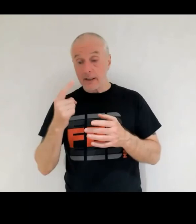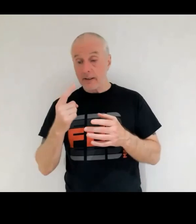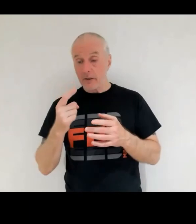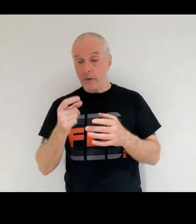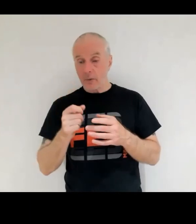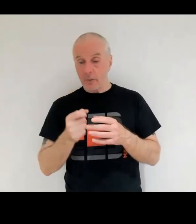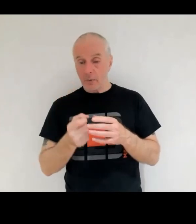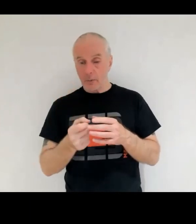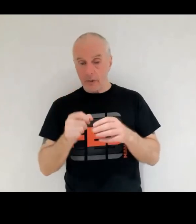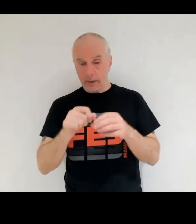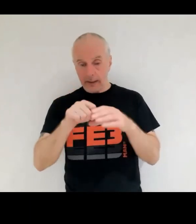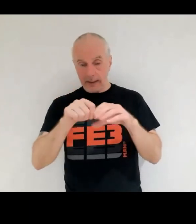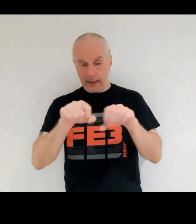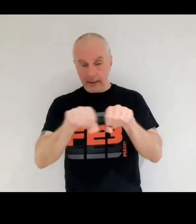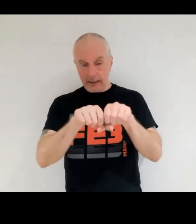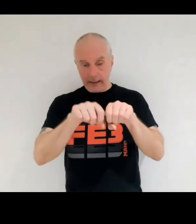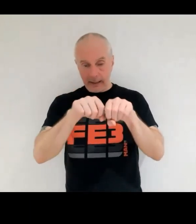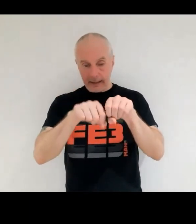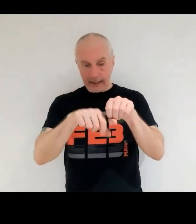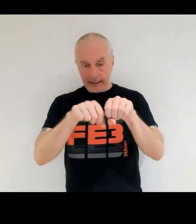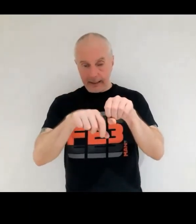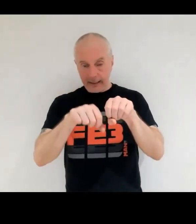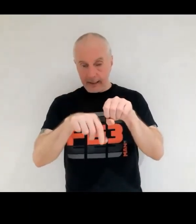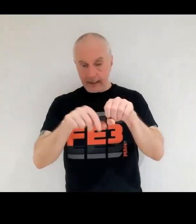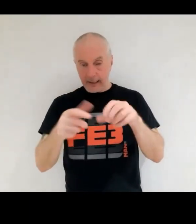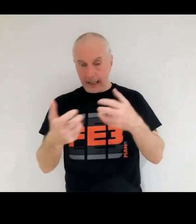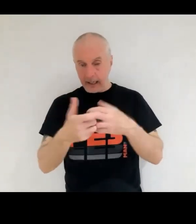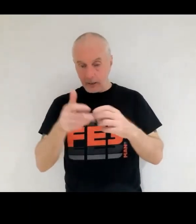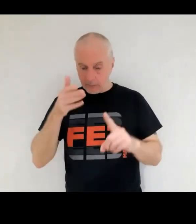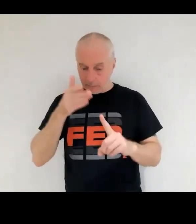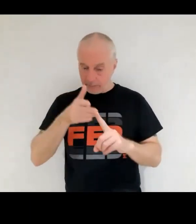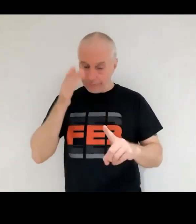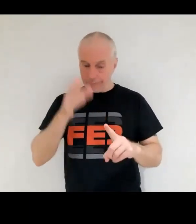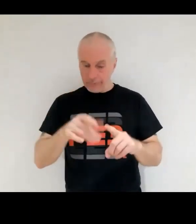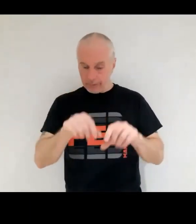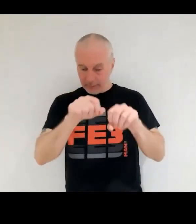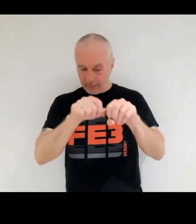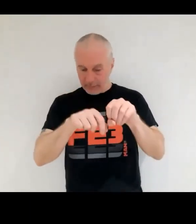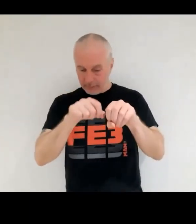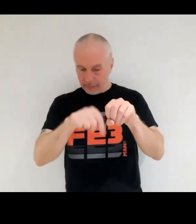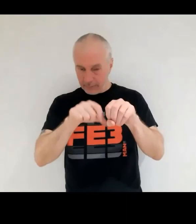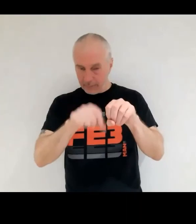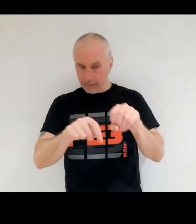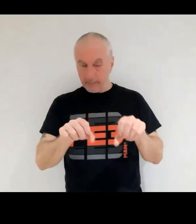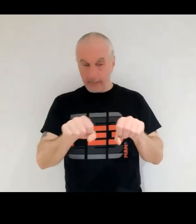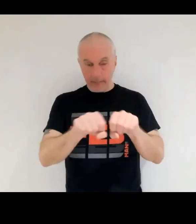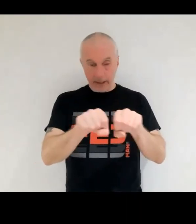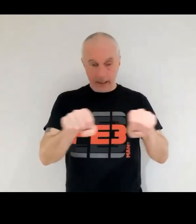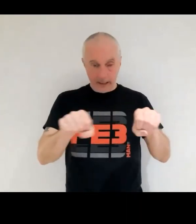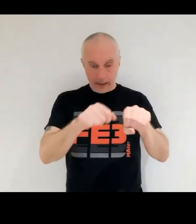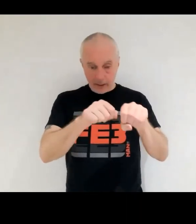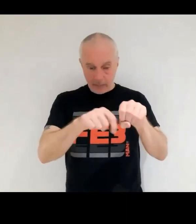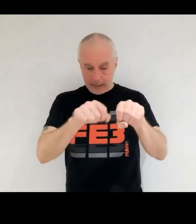you identify these potentially minute holes in the distribution